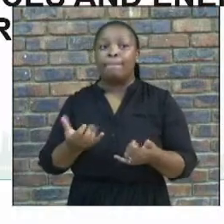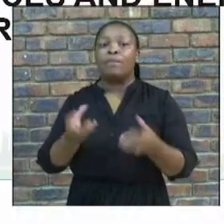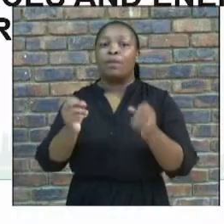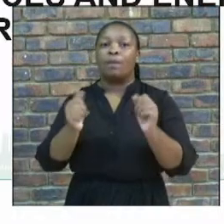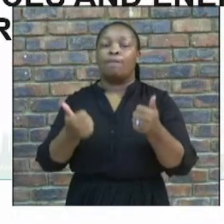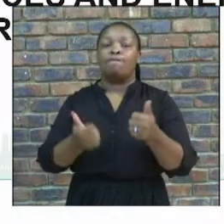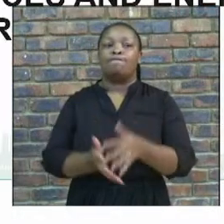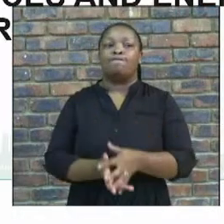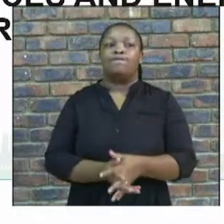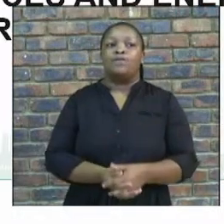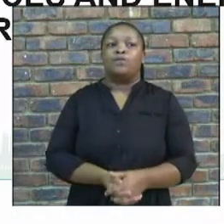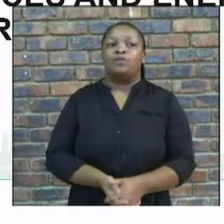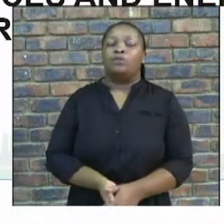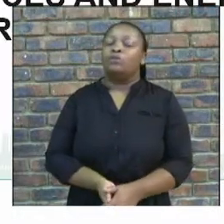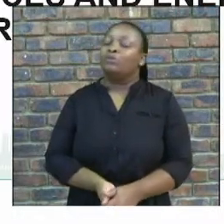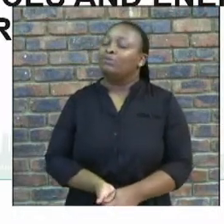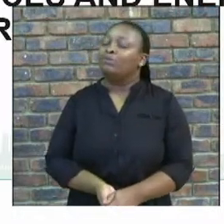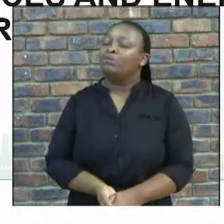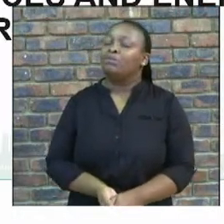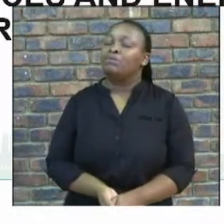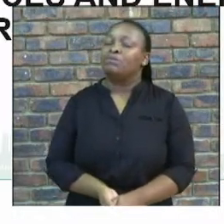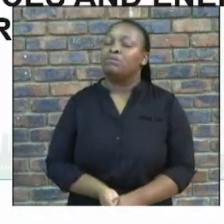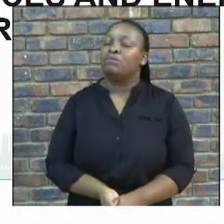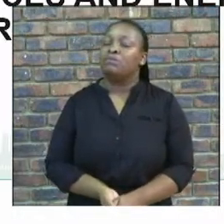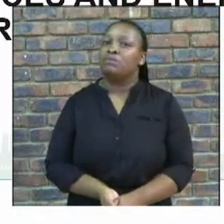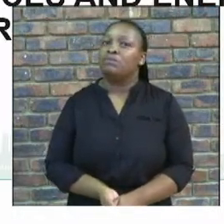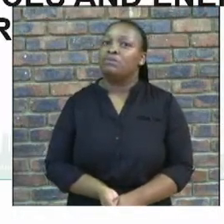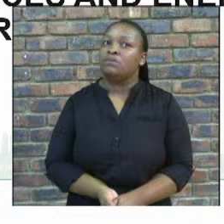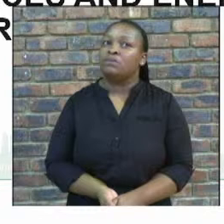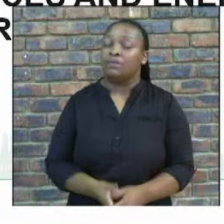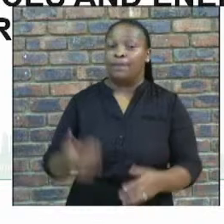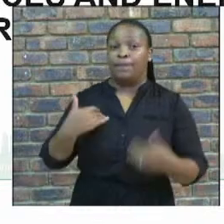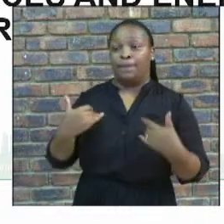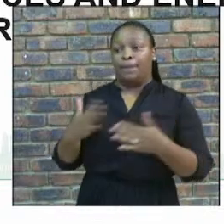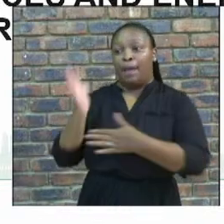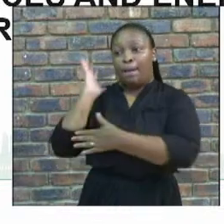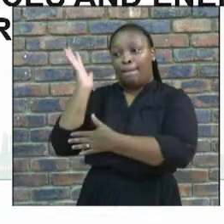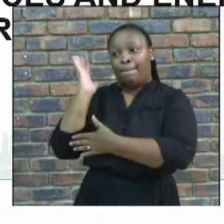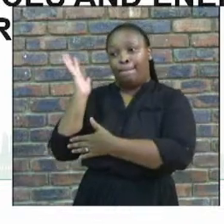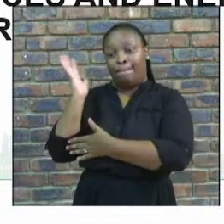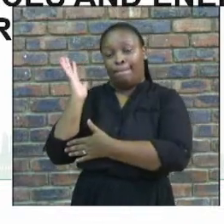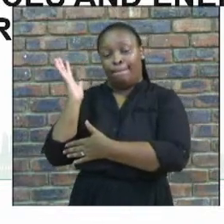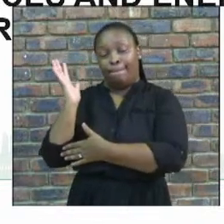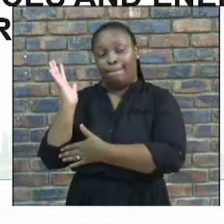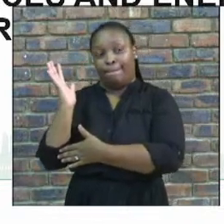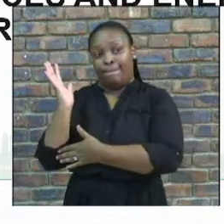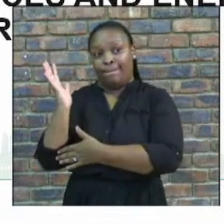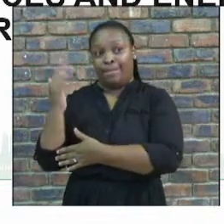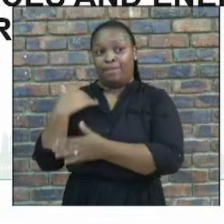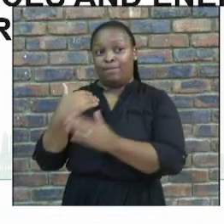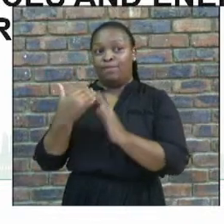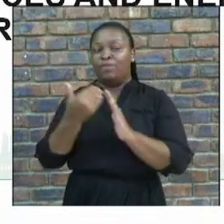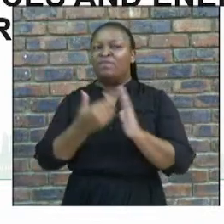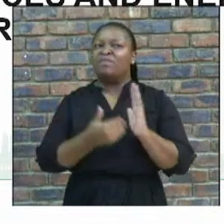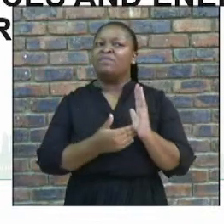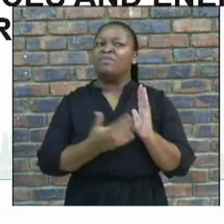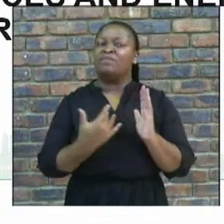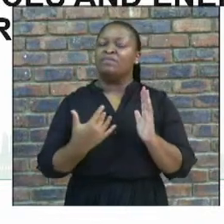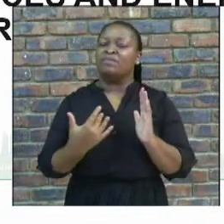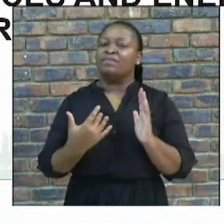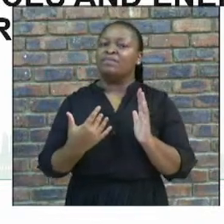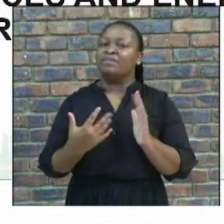Okay. I will start my presentation. It's on the Upstream